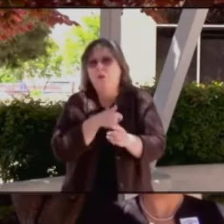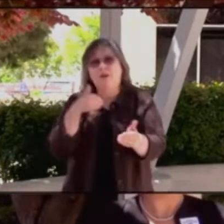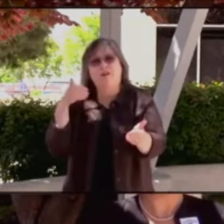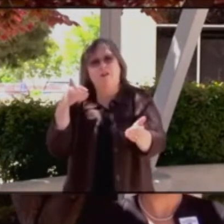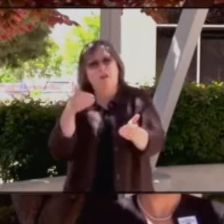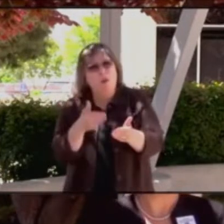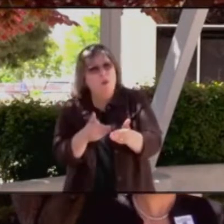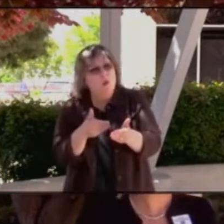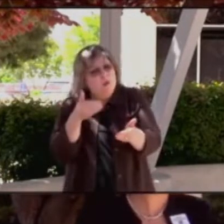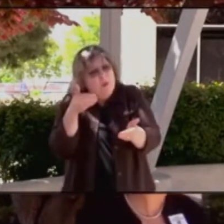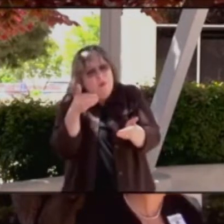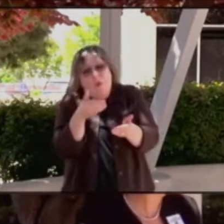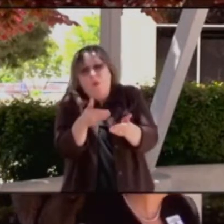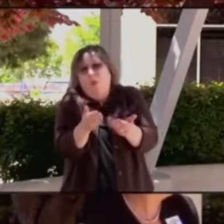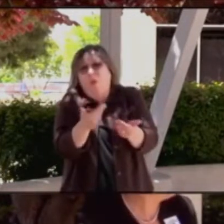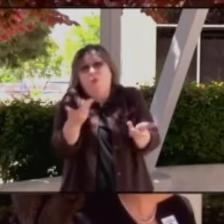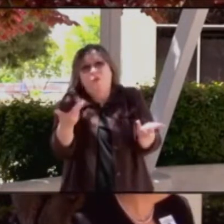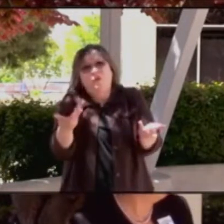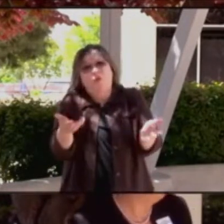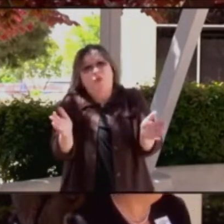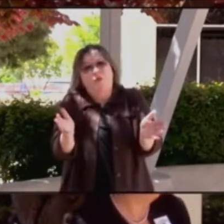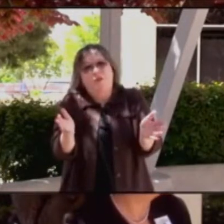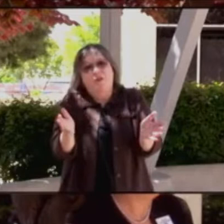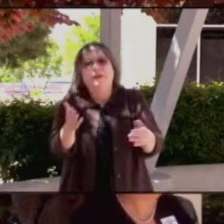Otto Lee.